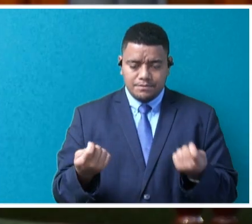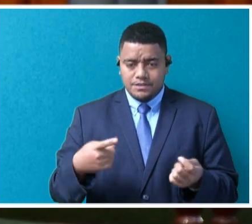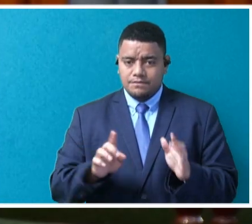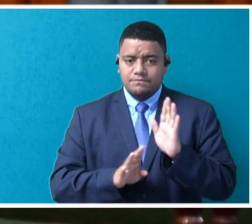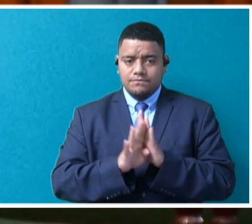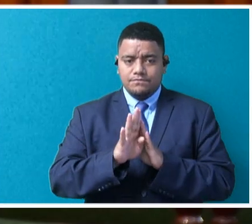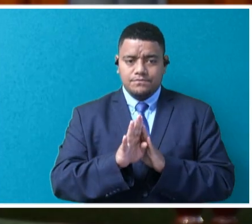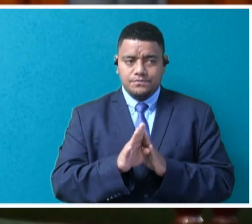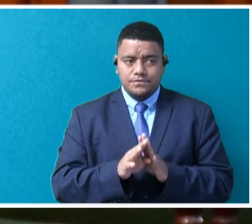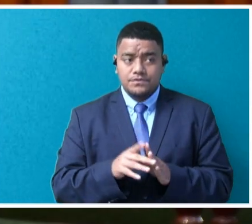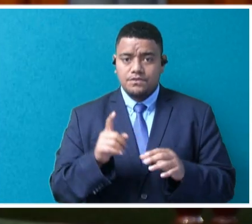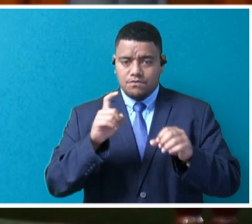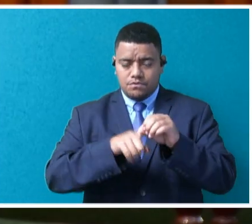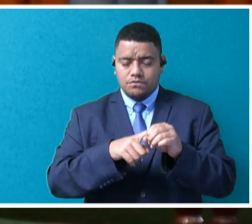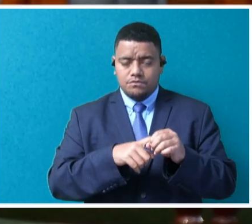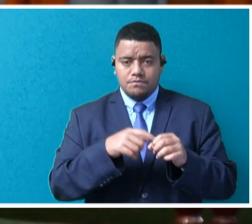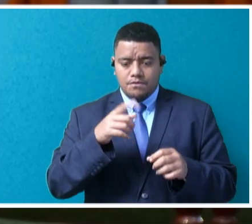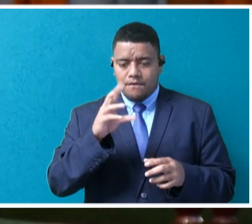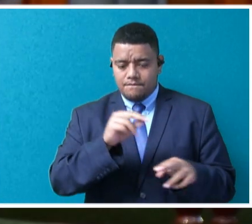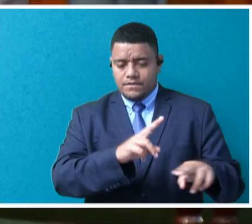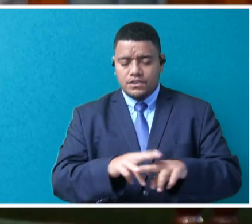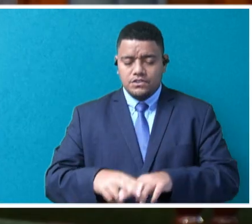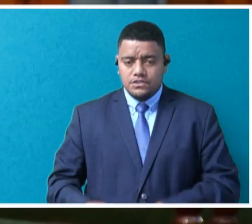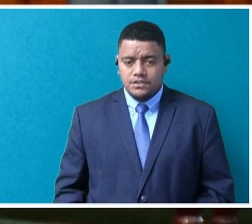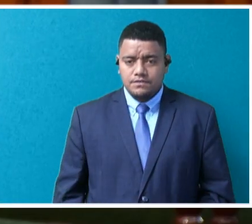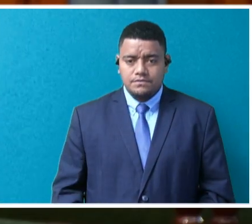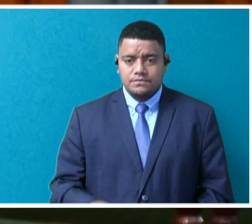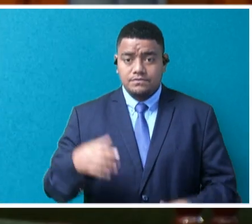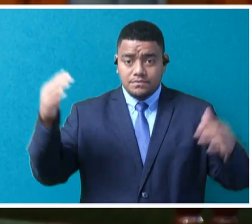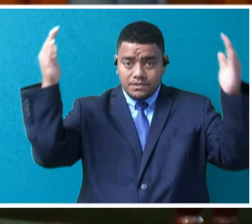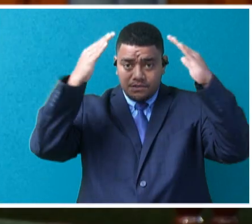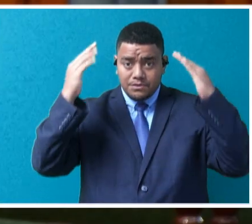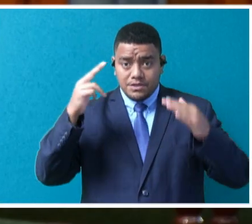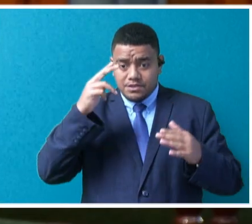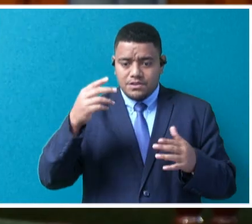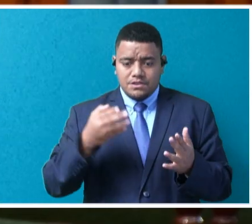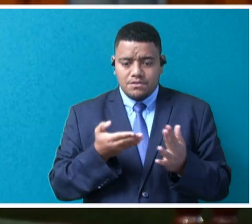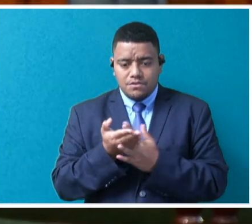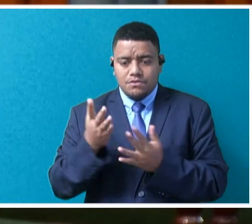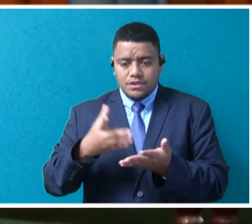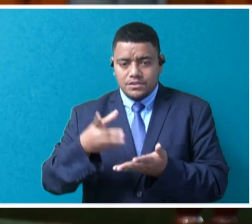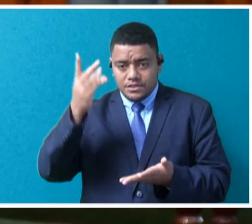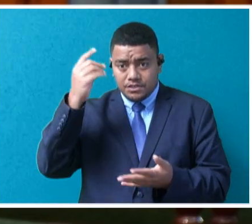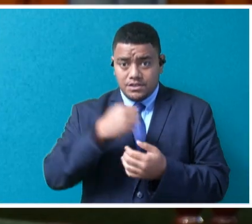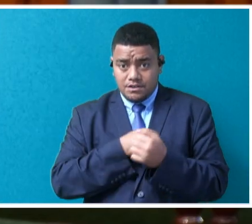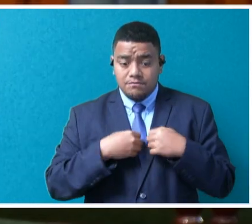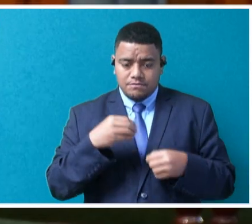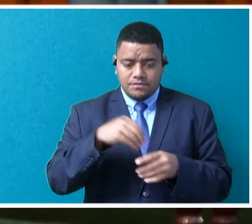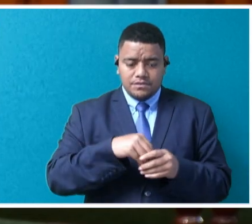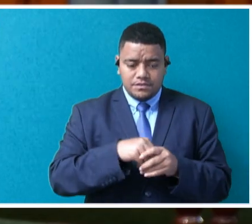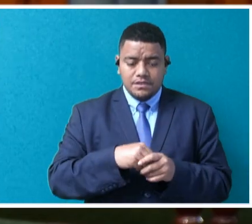resilient goal citizens of Fiji. Mr. Speaker, sir, through education, our citizens, including